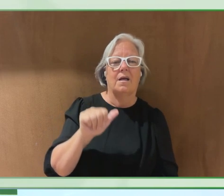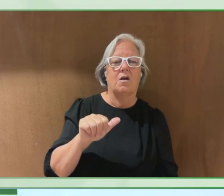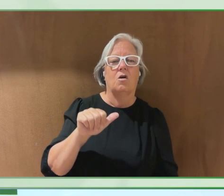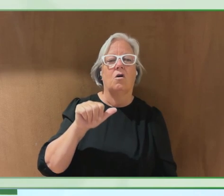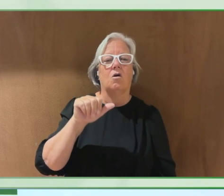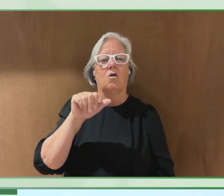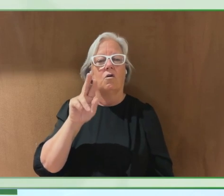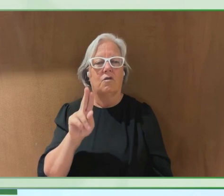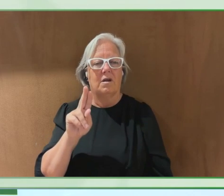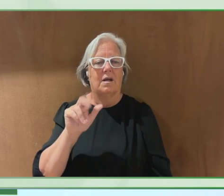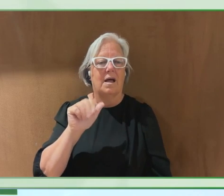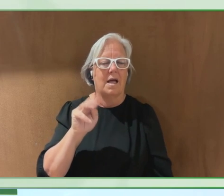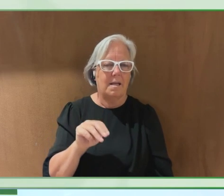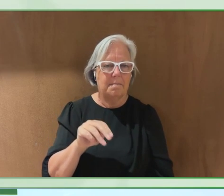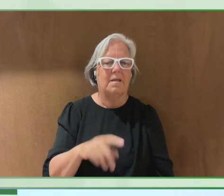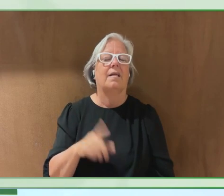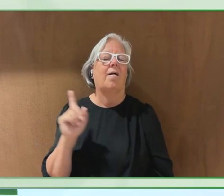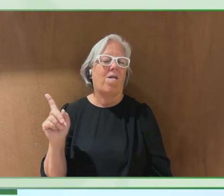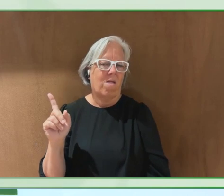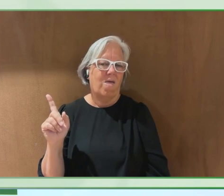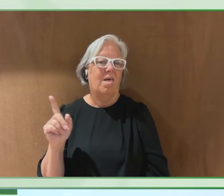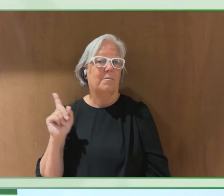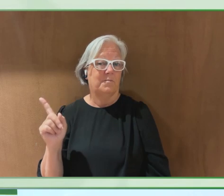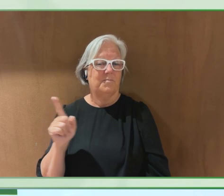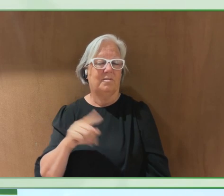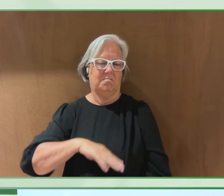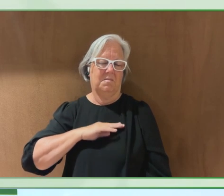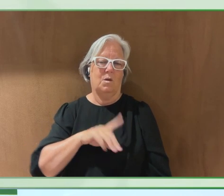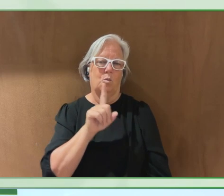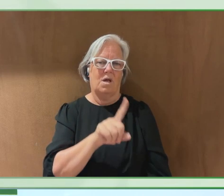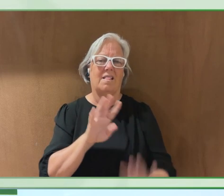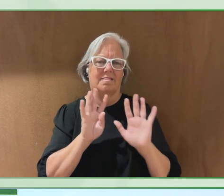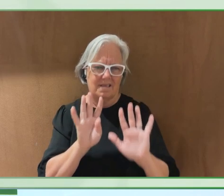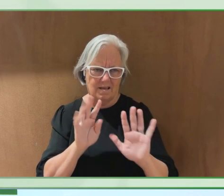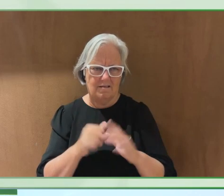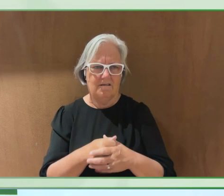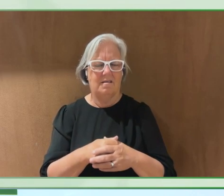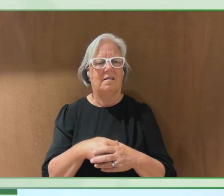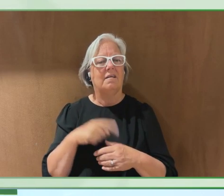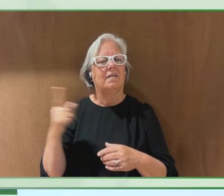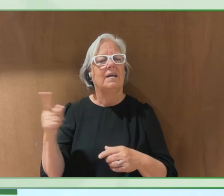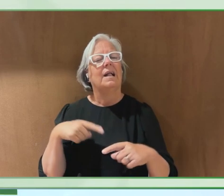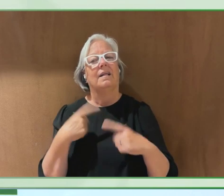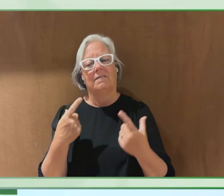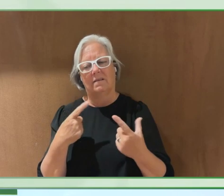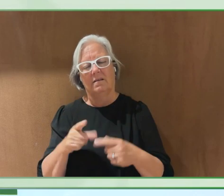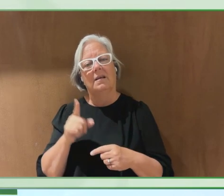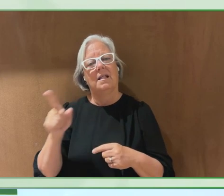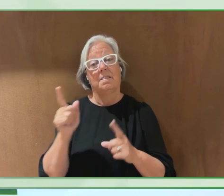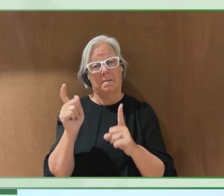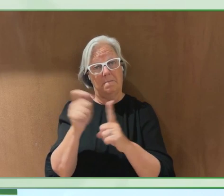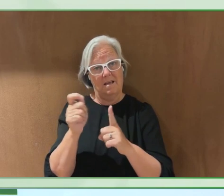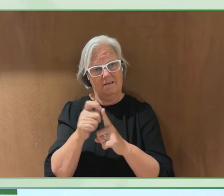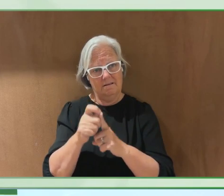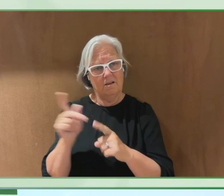her retina got detached. Just to give you some context on where she lives in a place in Pakistan, in Karachi, in the largest city